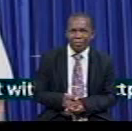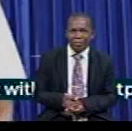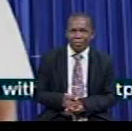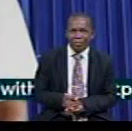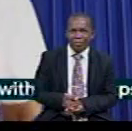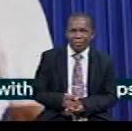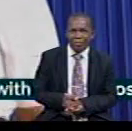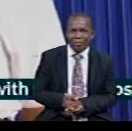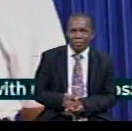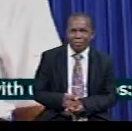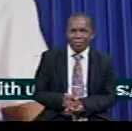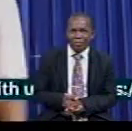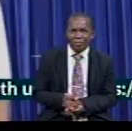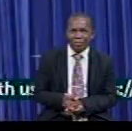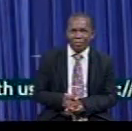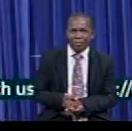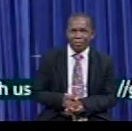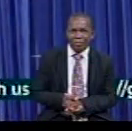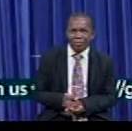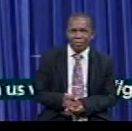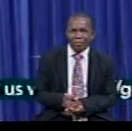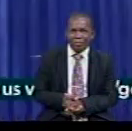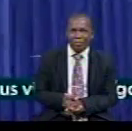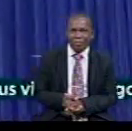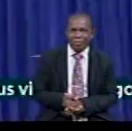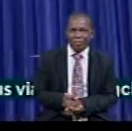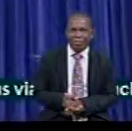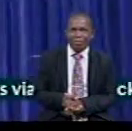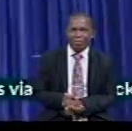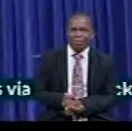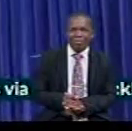kese ru ade aya ma me amen amen